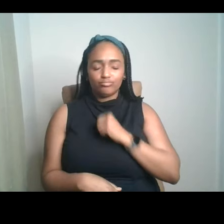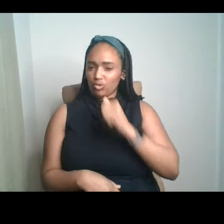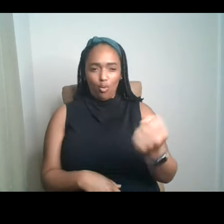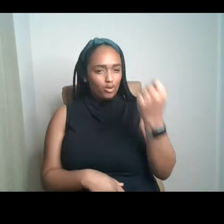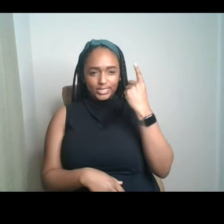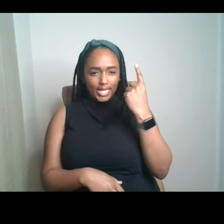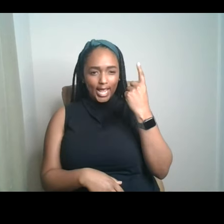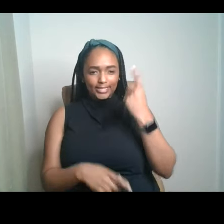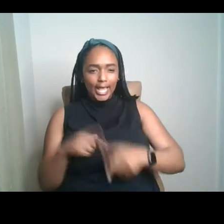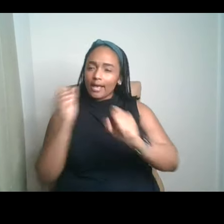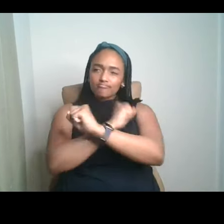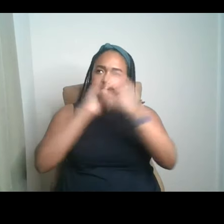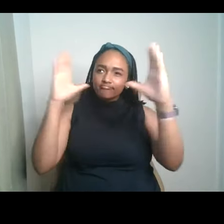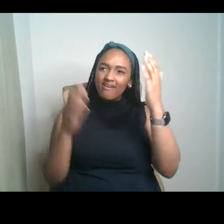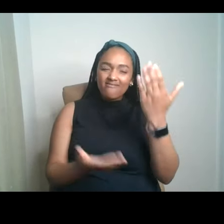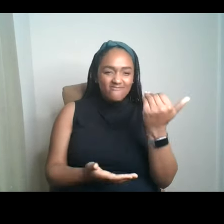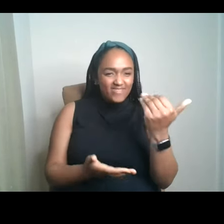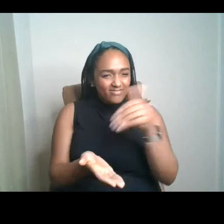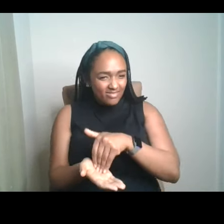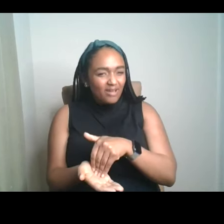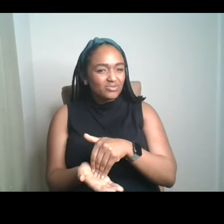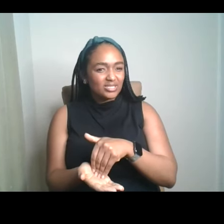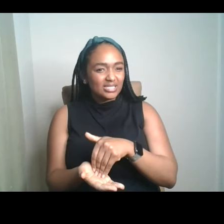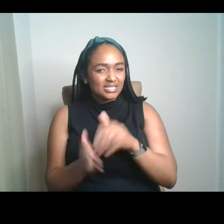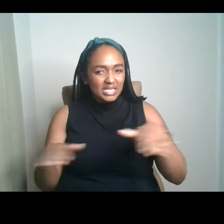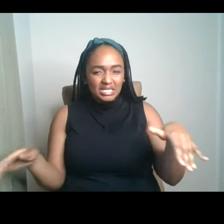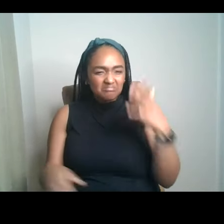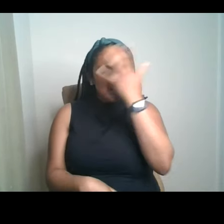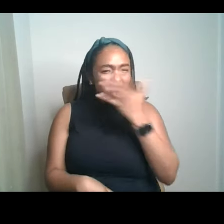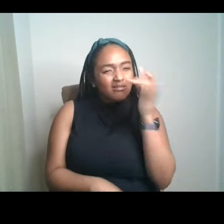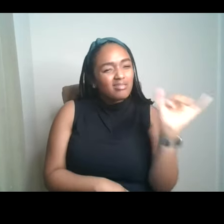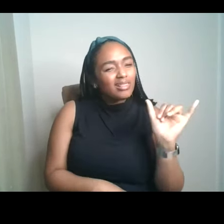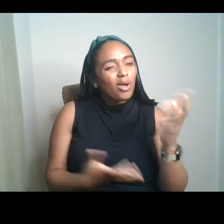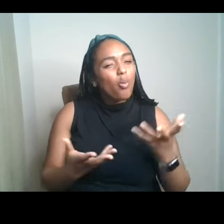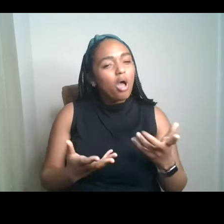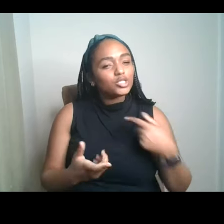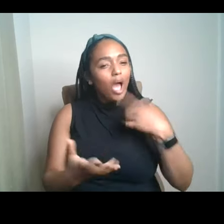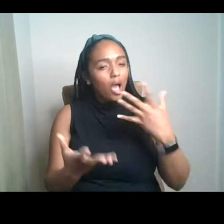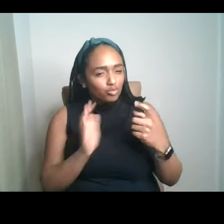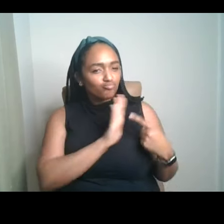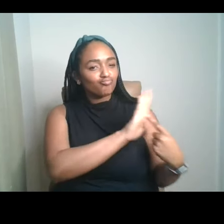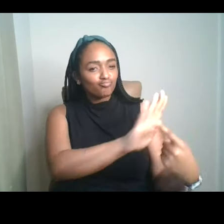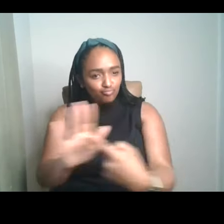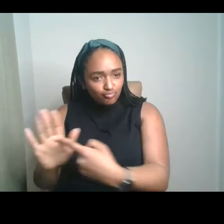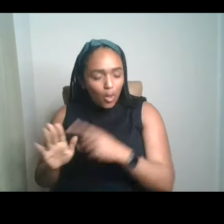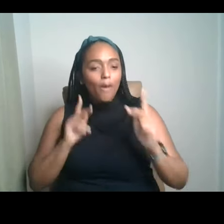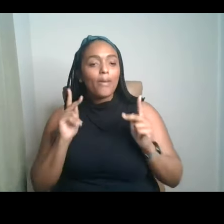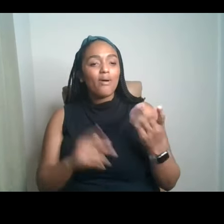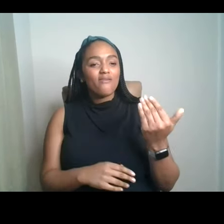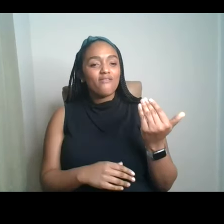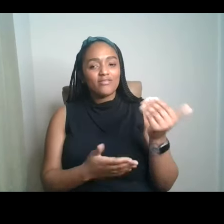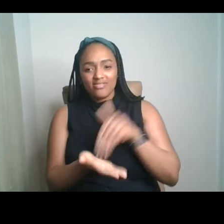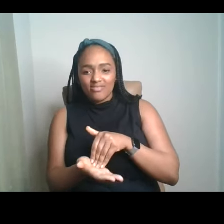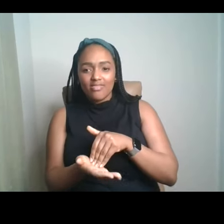thought if people saw what 15,000 looked like, it might make an emotional connection and motivate them to do something.